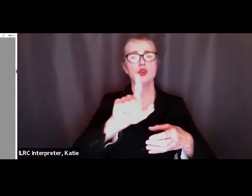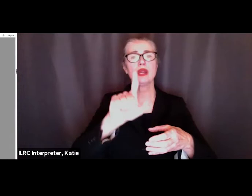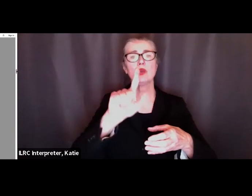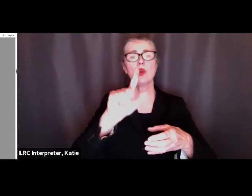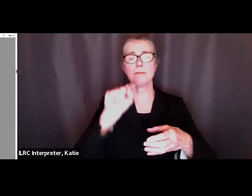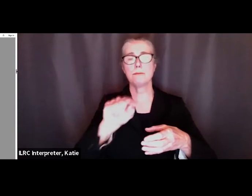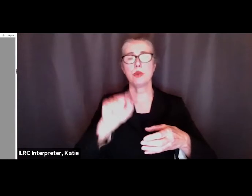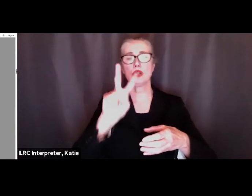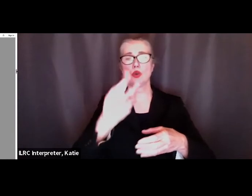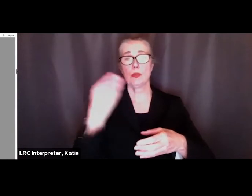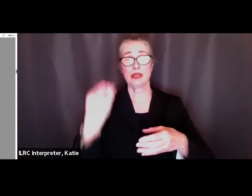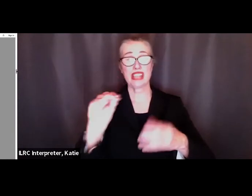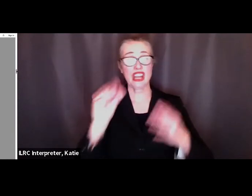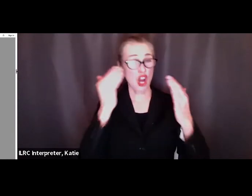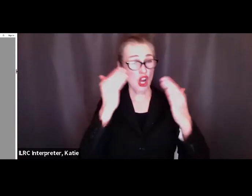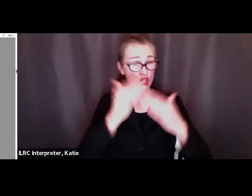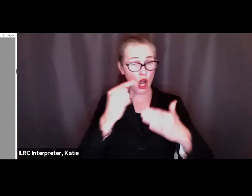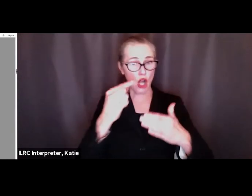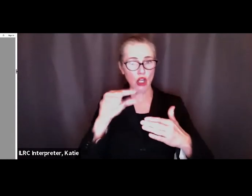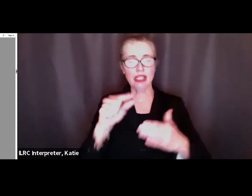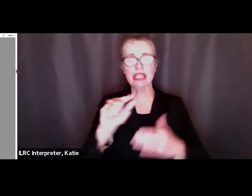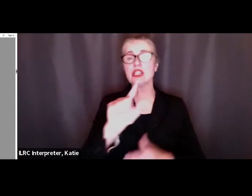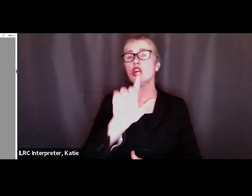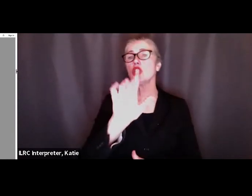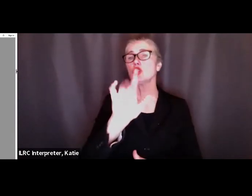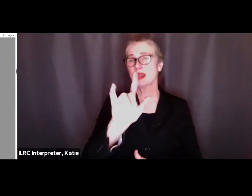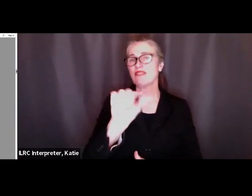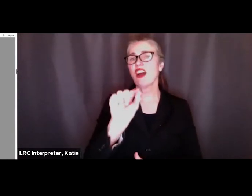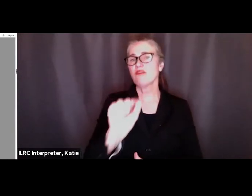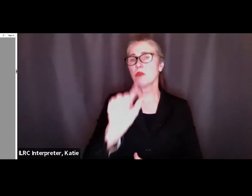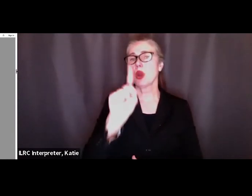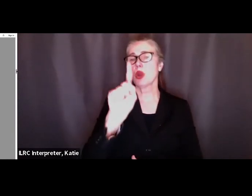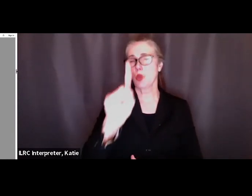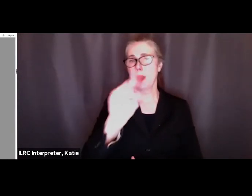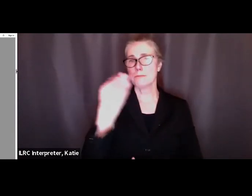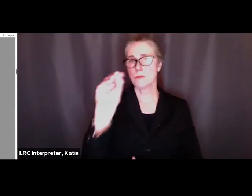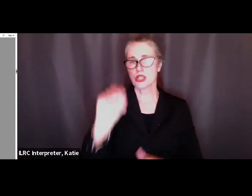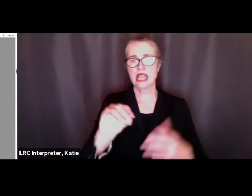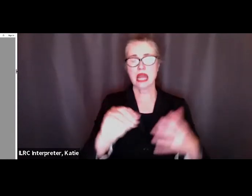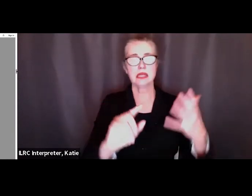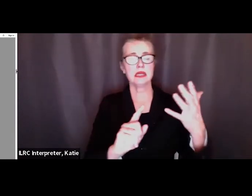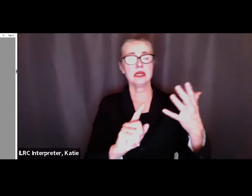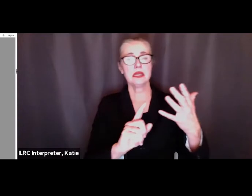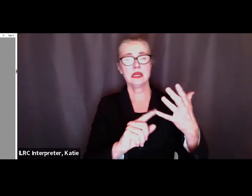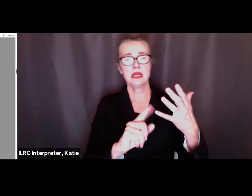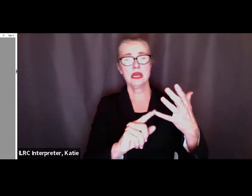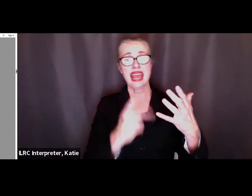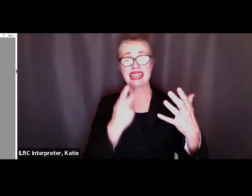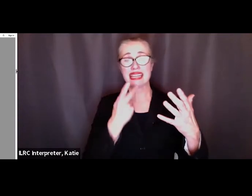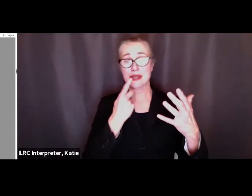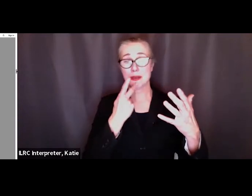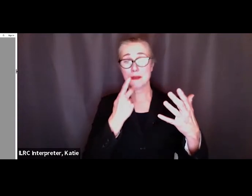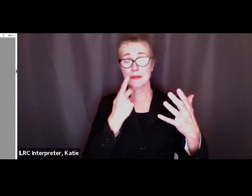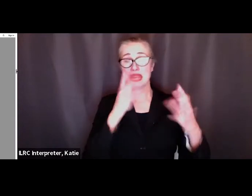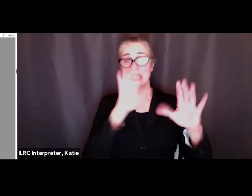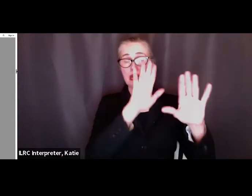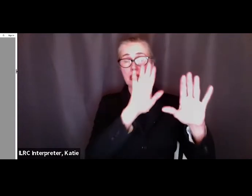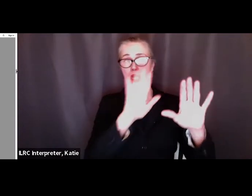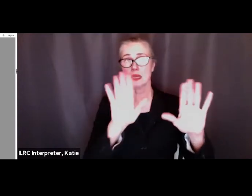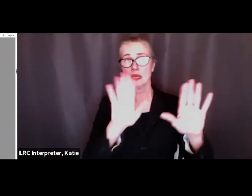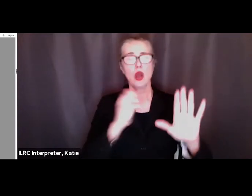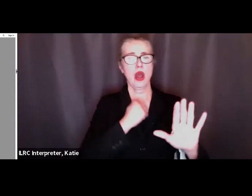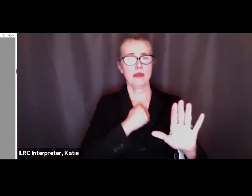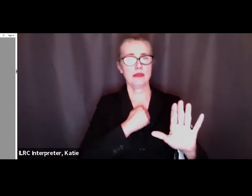dark green 25.1 and in the pink um i'm sorry yes in